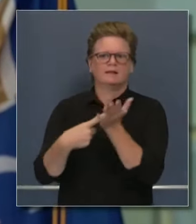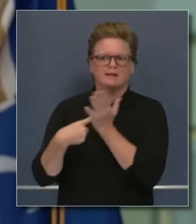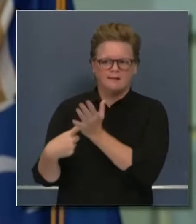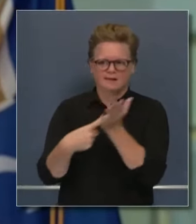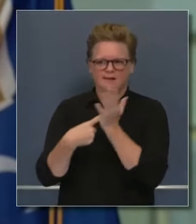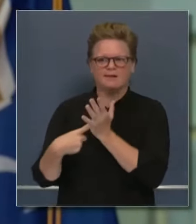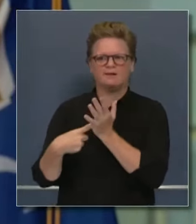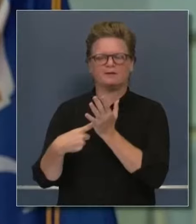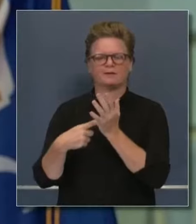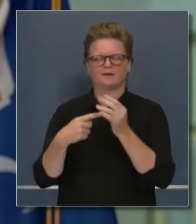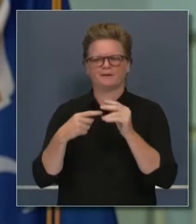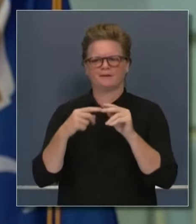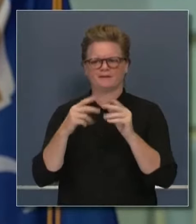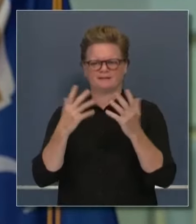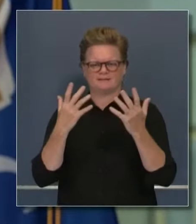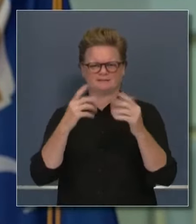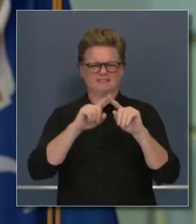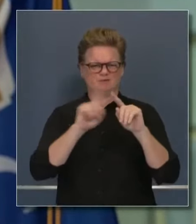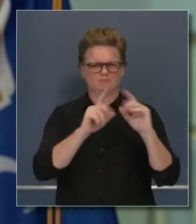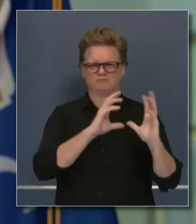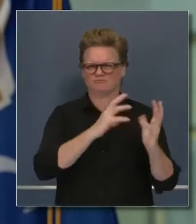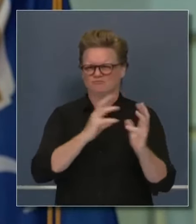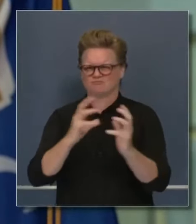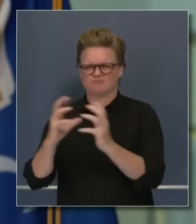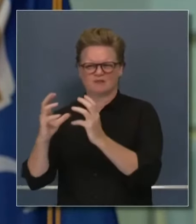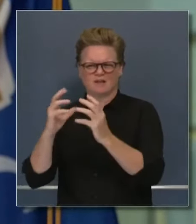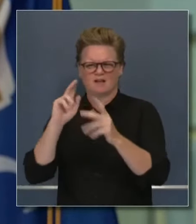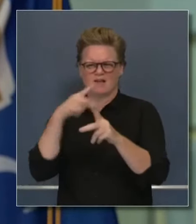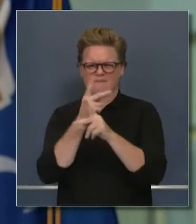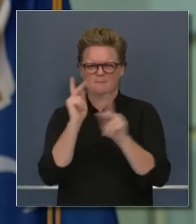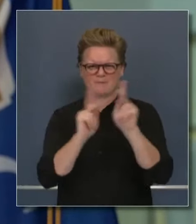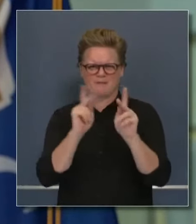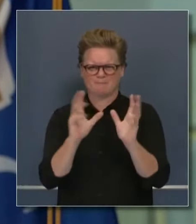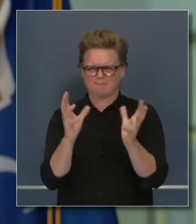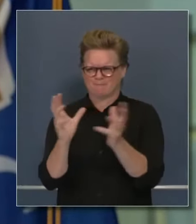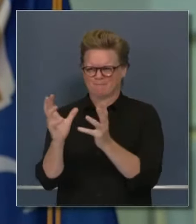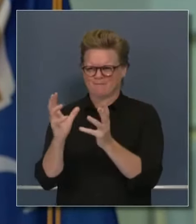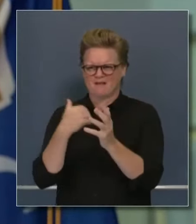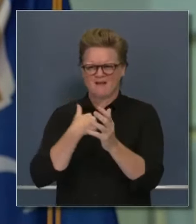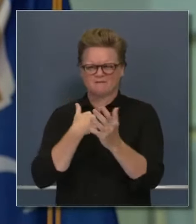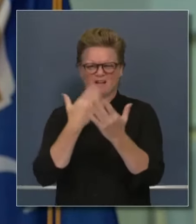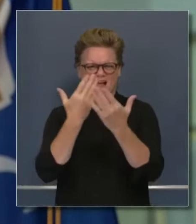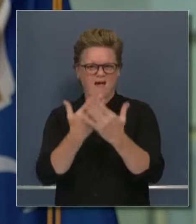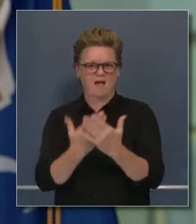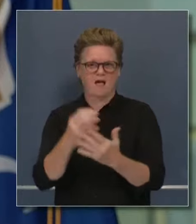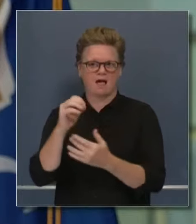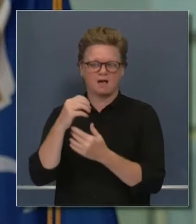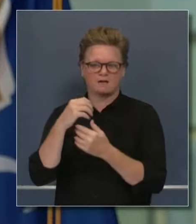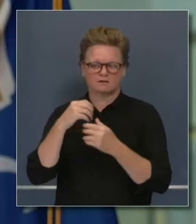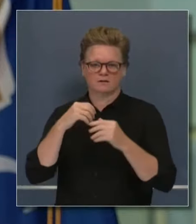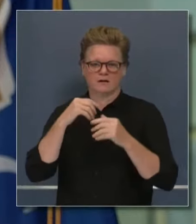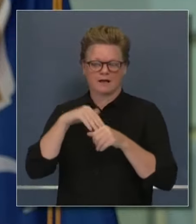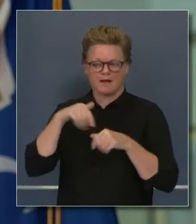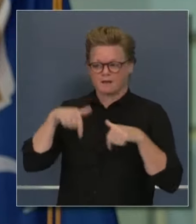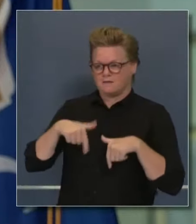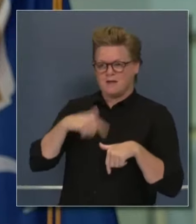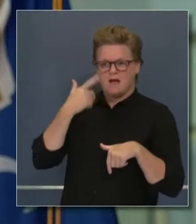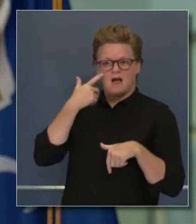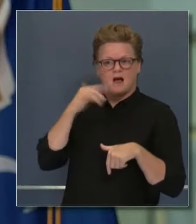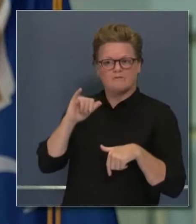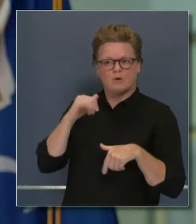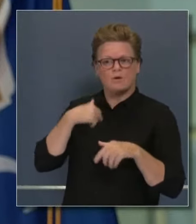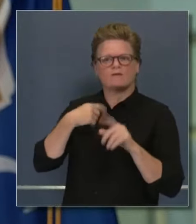of individuals. Again, we had pretty good evidence, not just here in California, but broadly across the